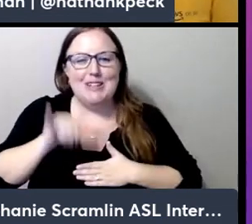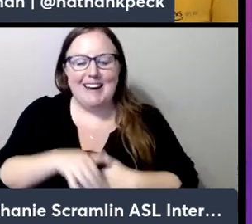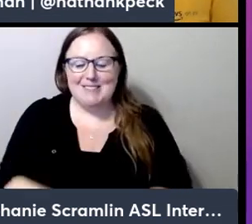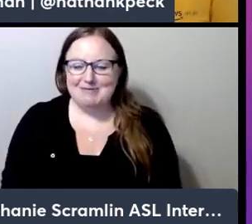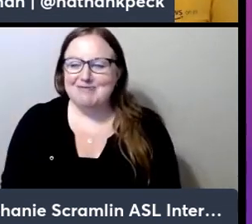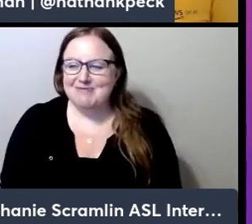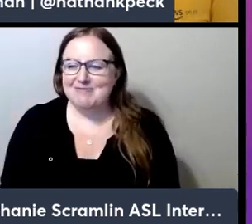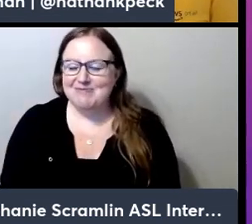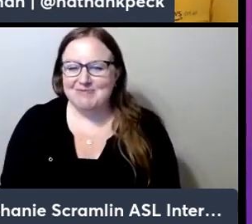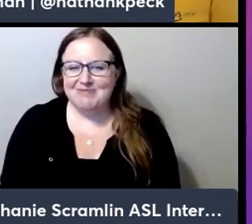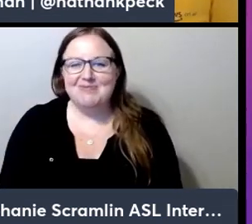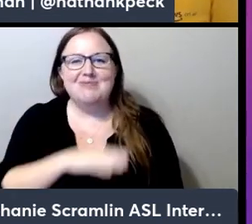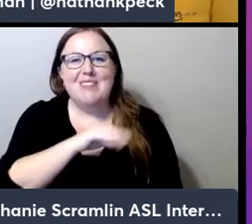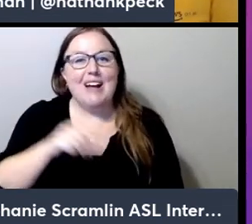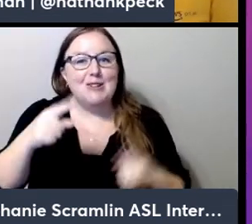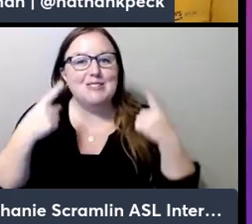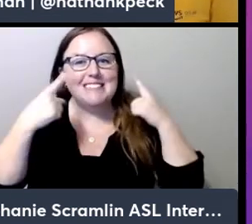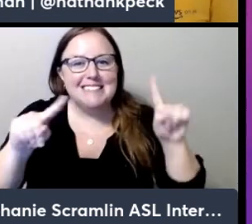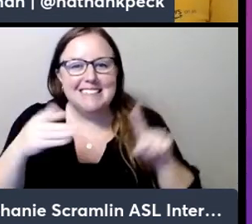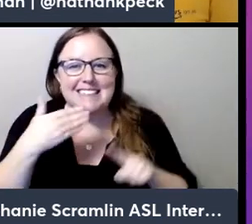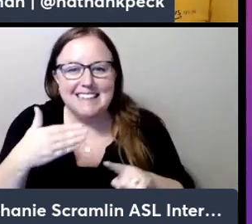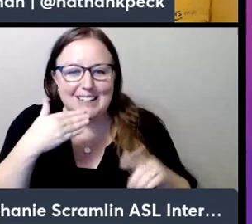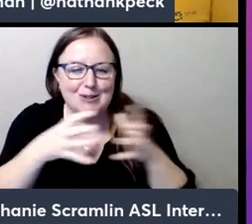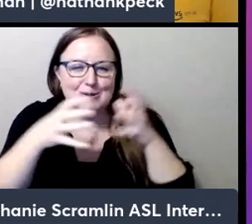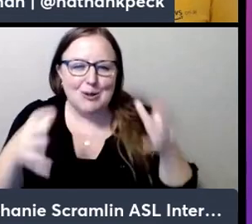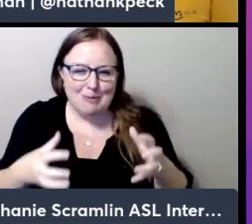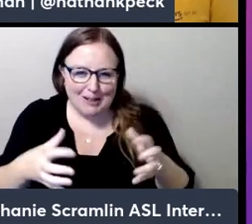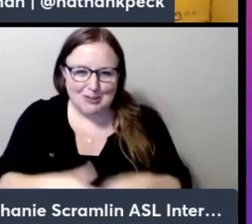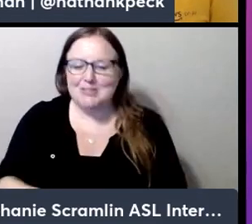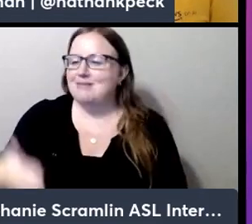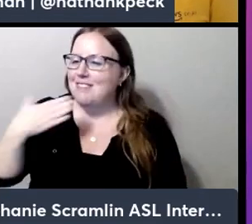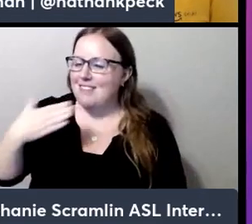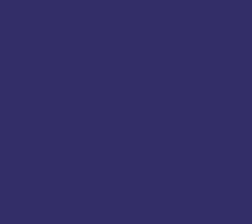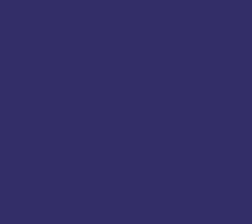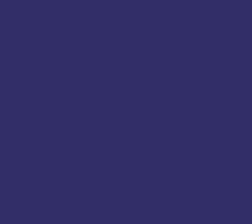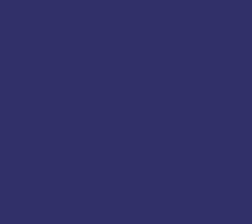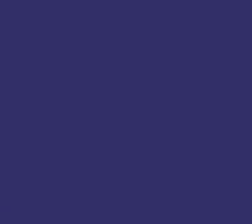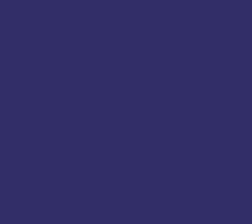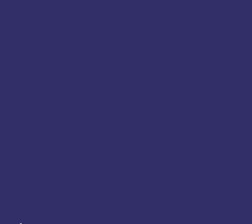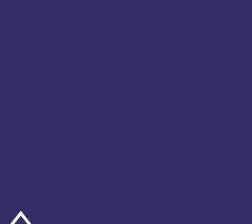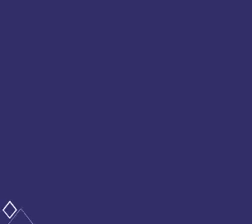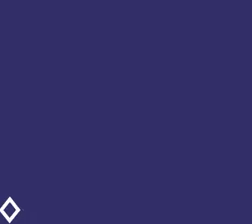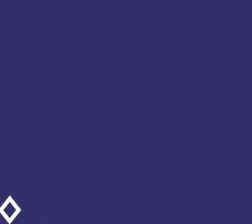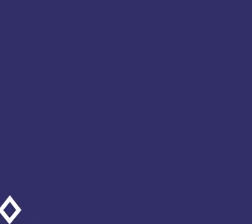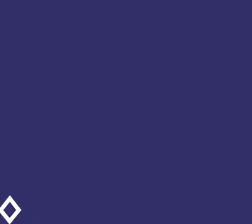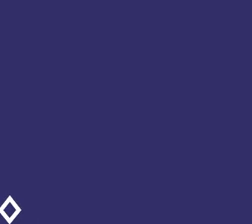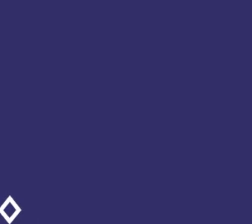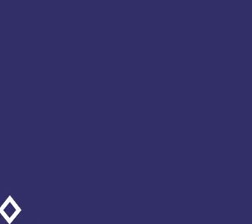Awesome. And you're succeeding. Thank you so much for signing in. Thank you. Great.